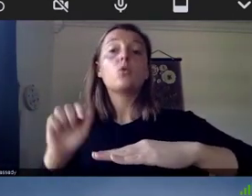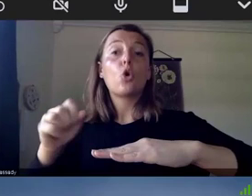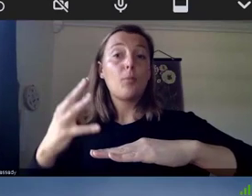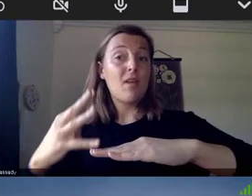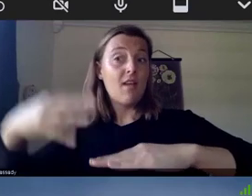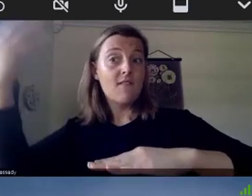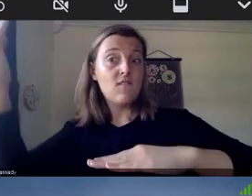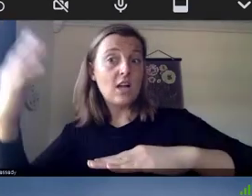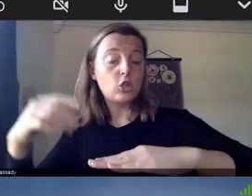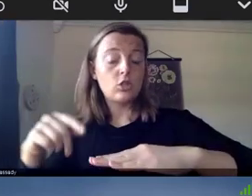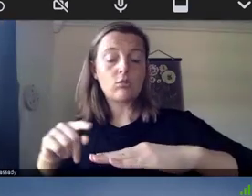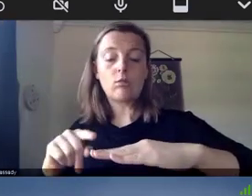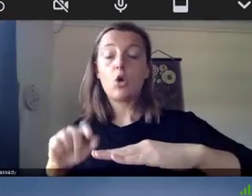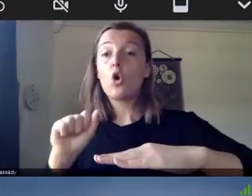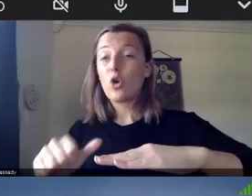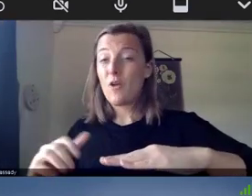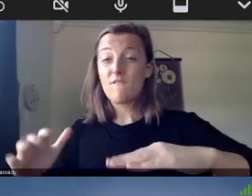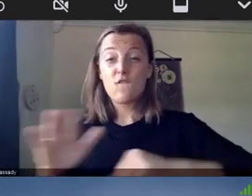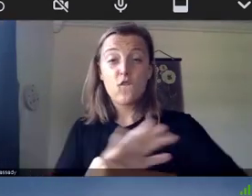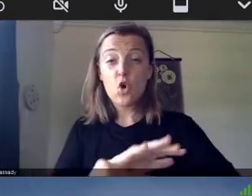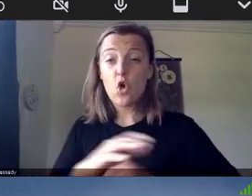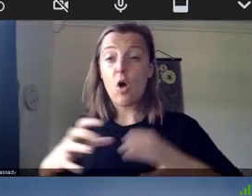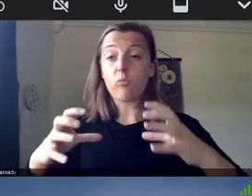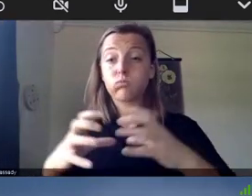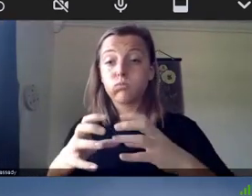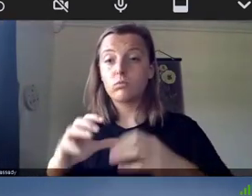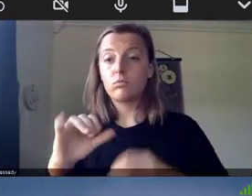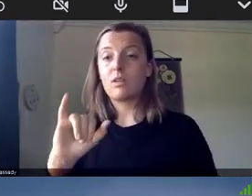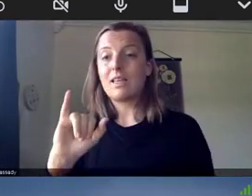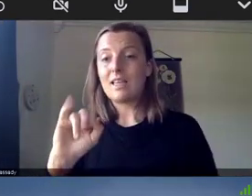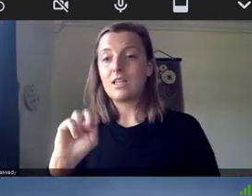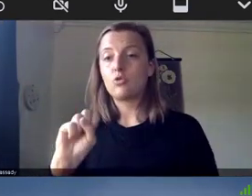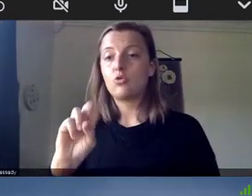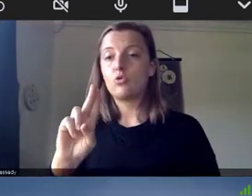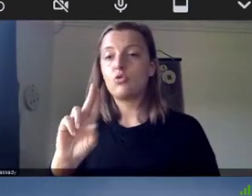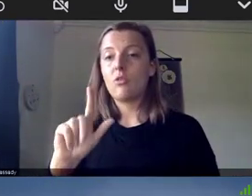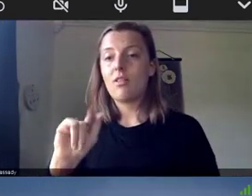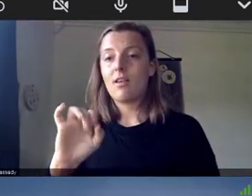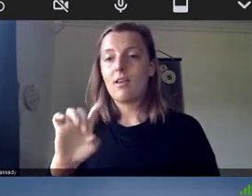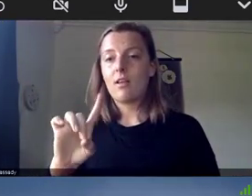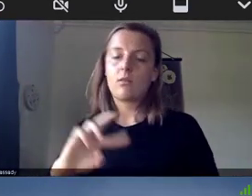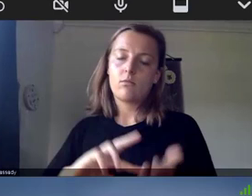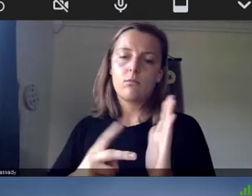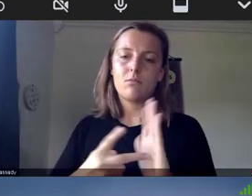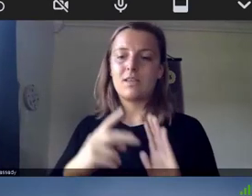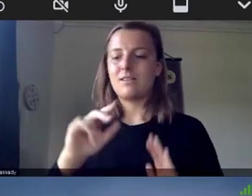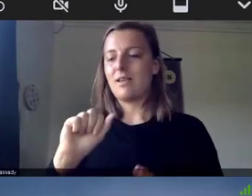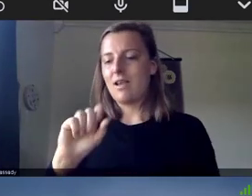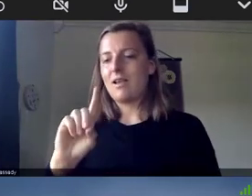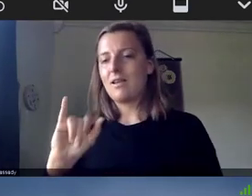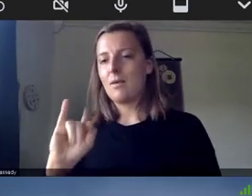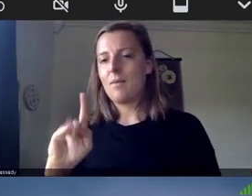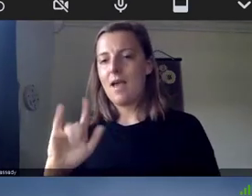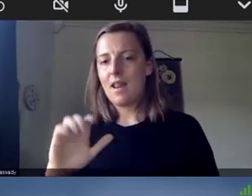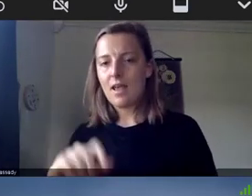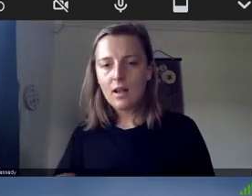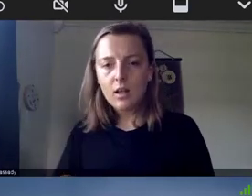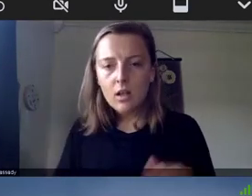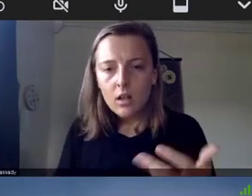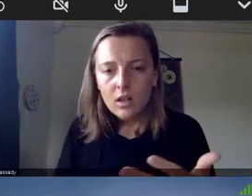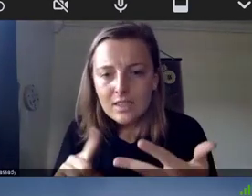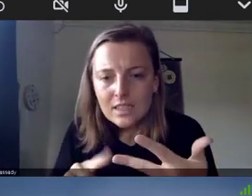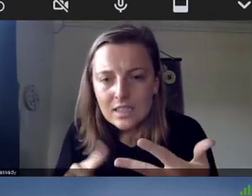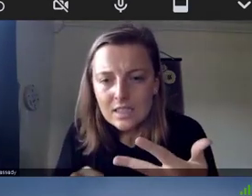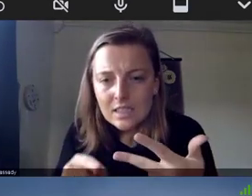B here. C here is we have a particular temperature at the tip. Or we can have a fin that's